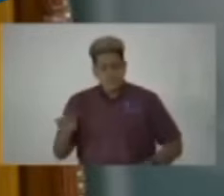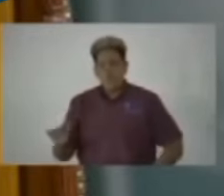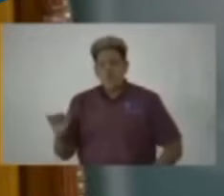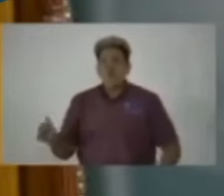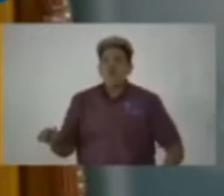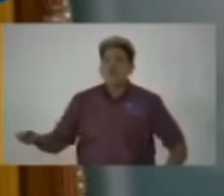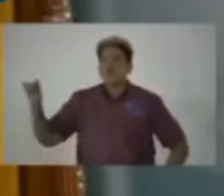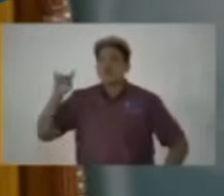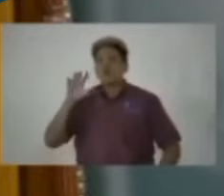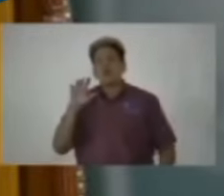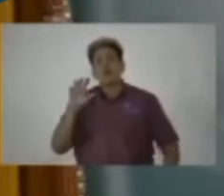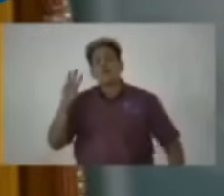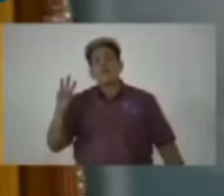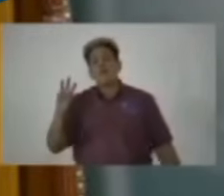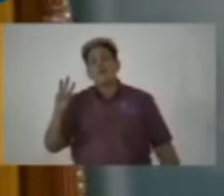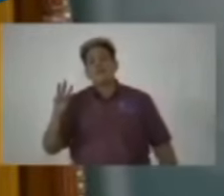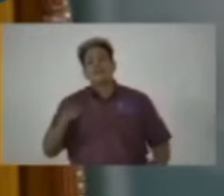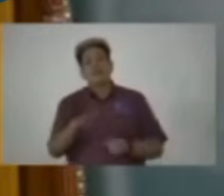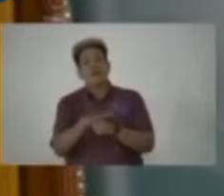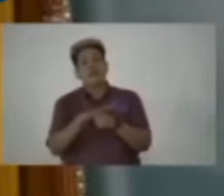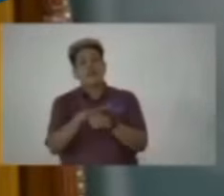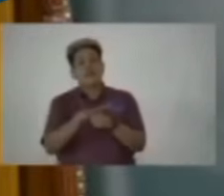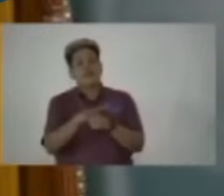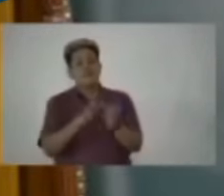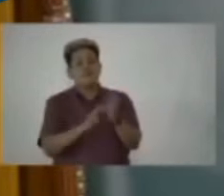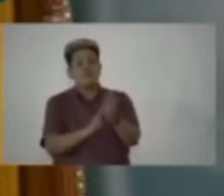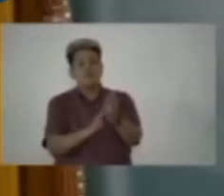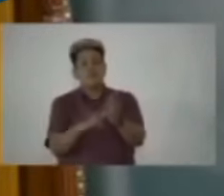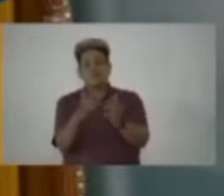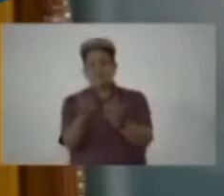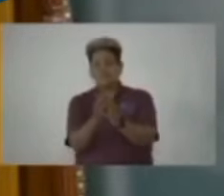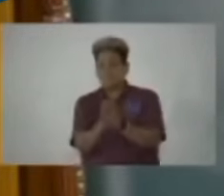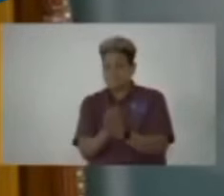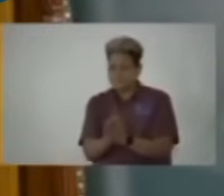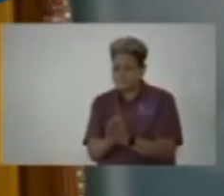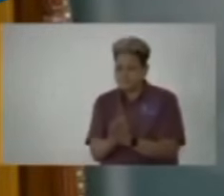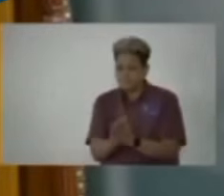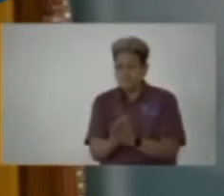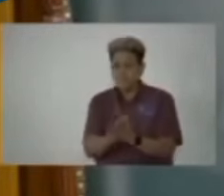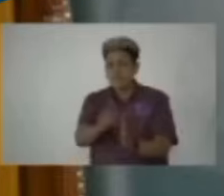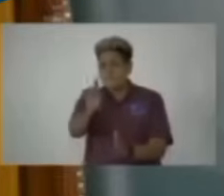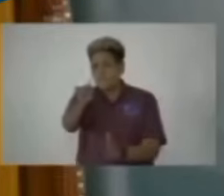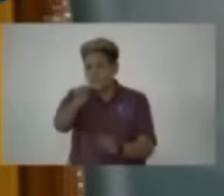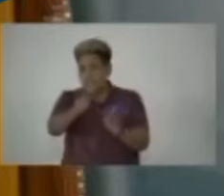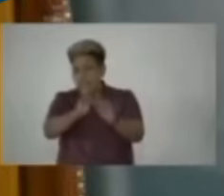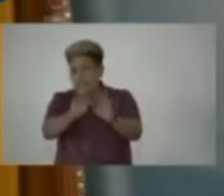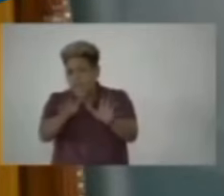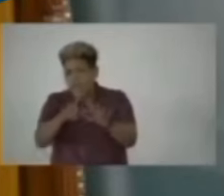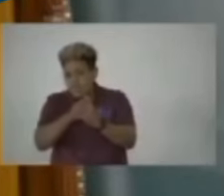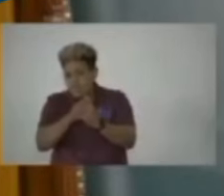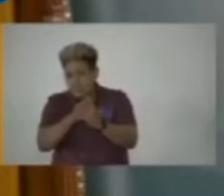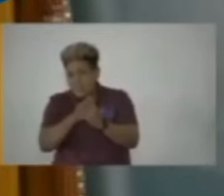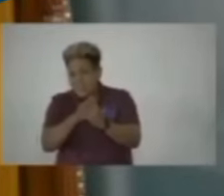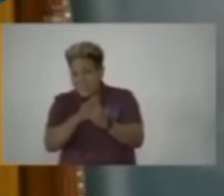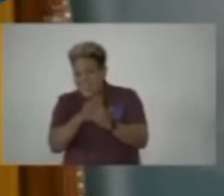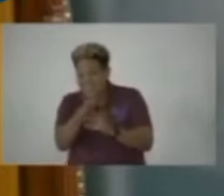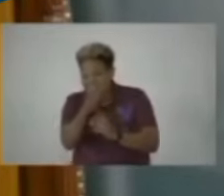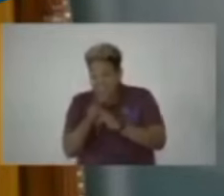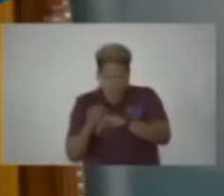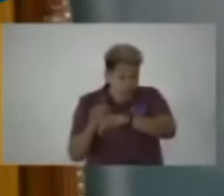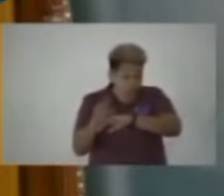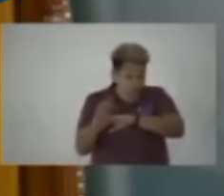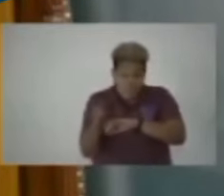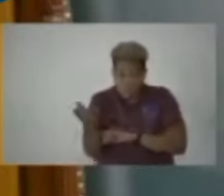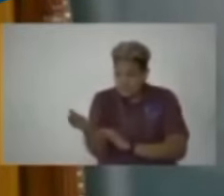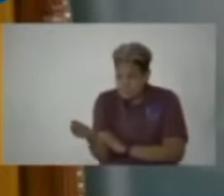other Commonwealth jurisdictions. It must be made clear that the